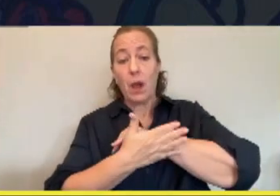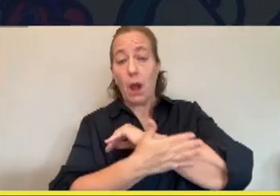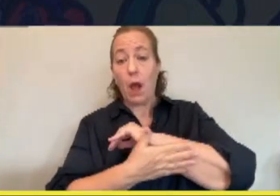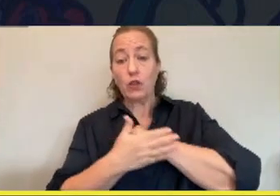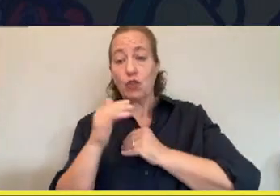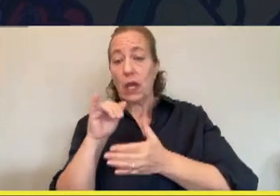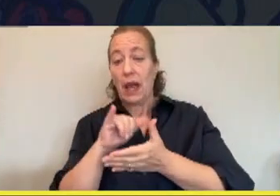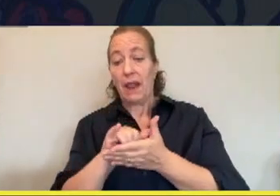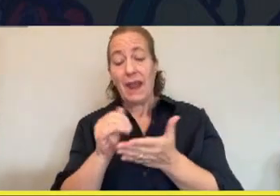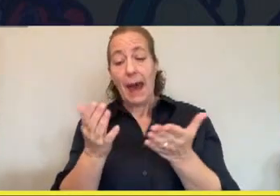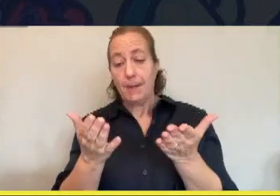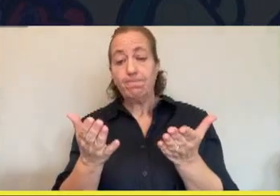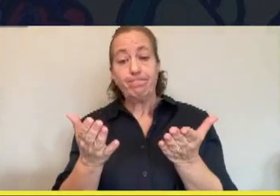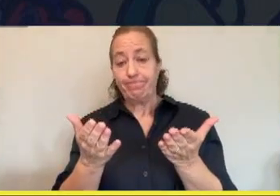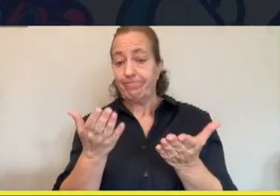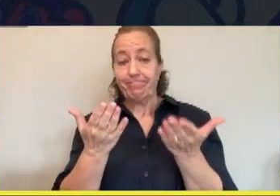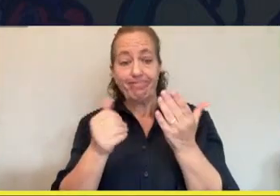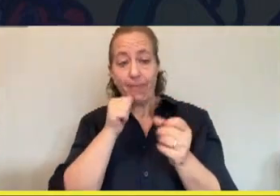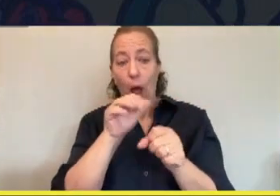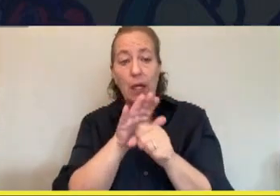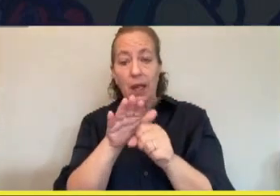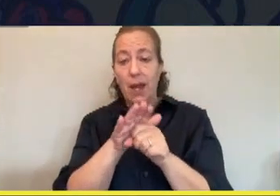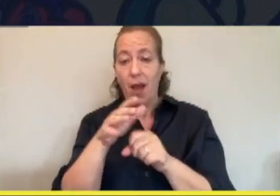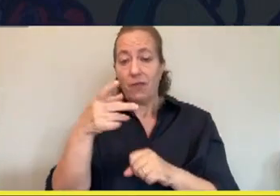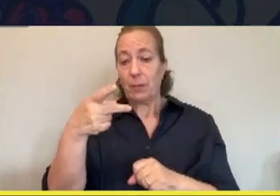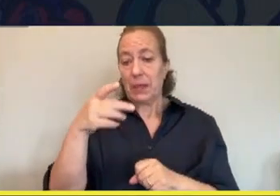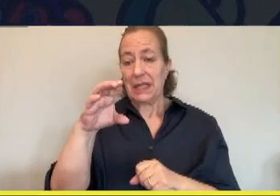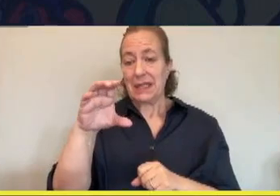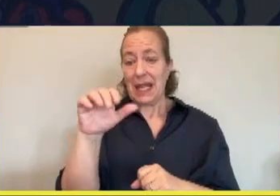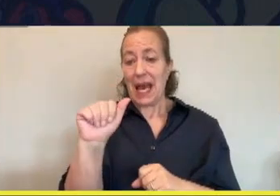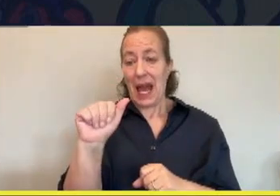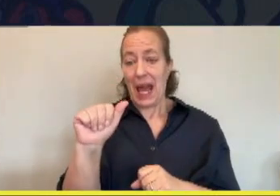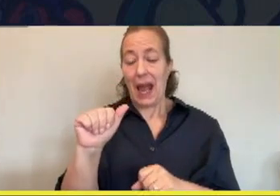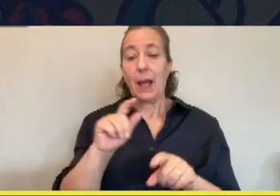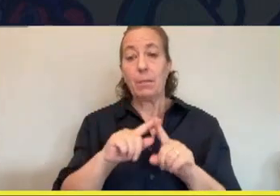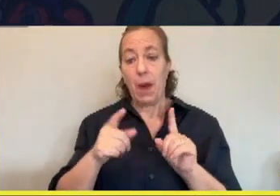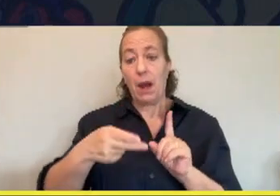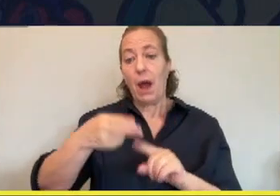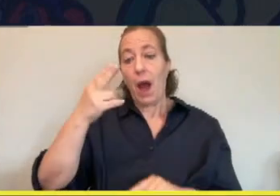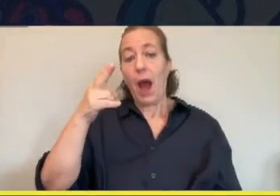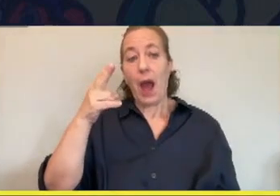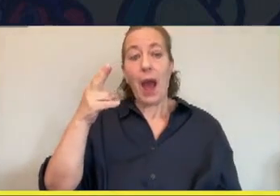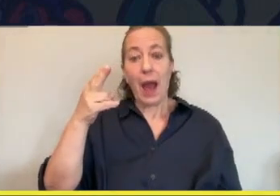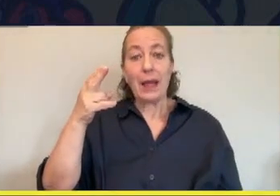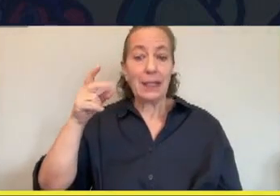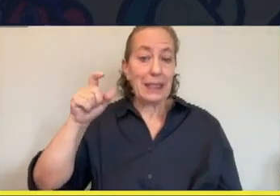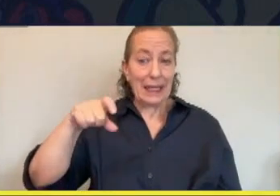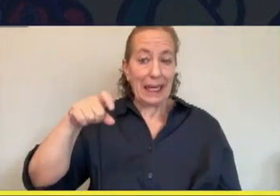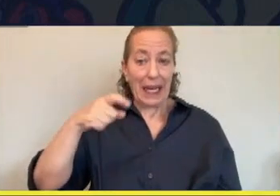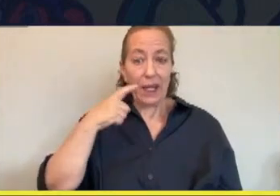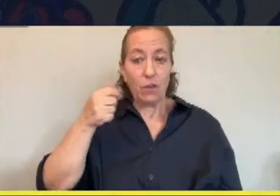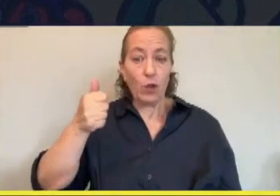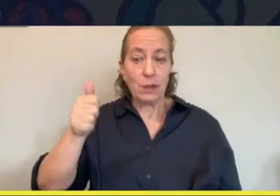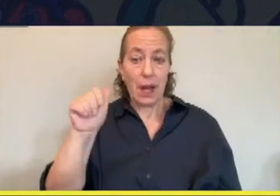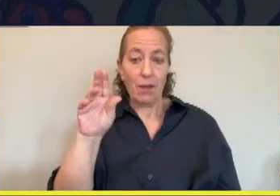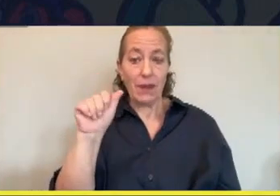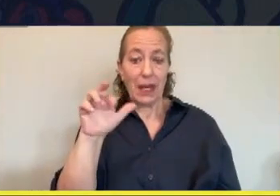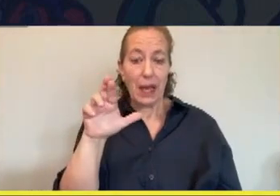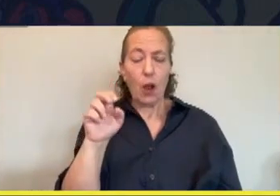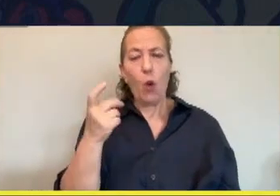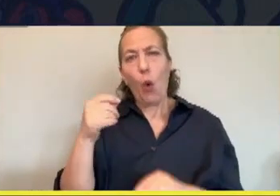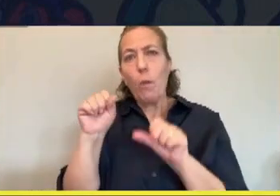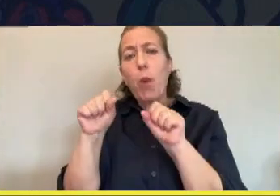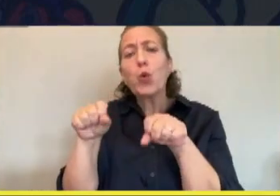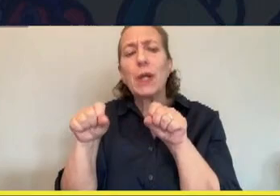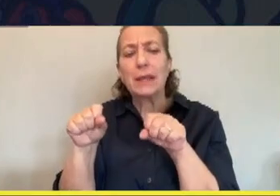of PCAs where there's the potential need for self-care. Again, we are measuring potential, not actual,